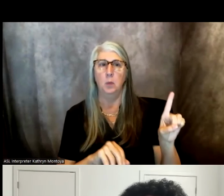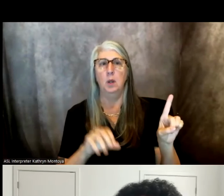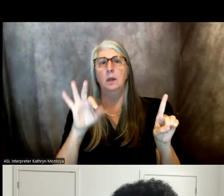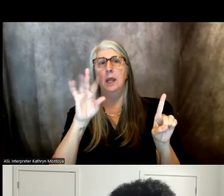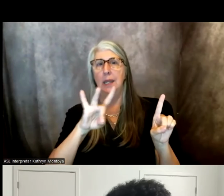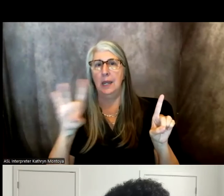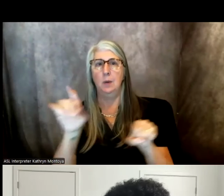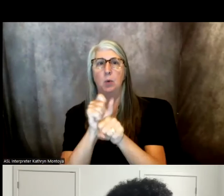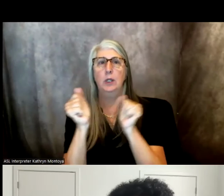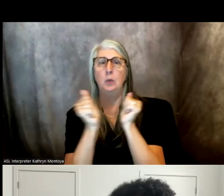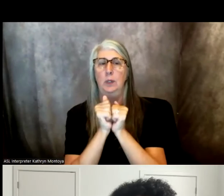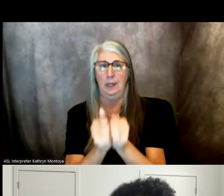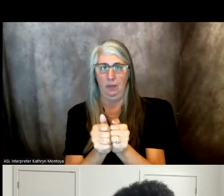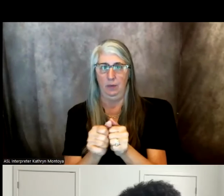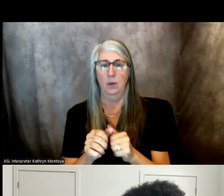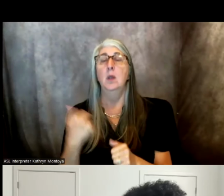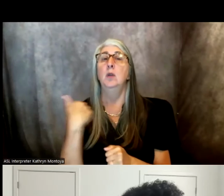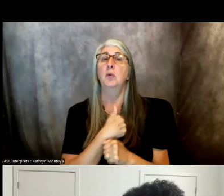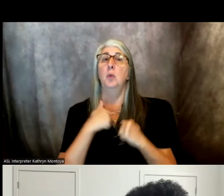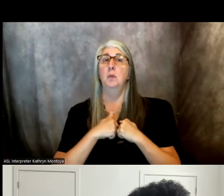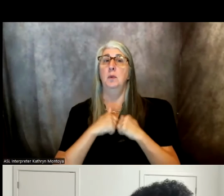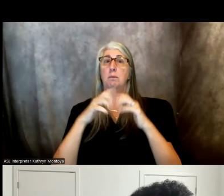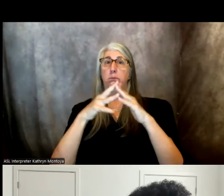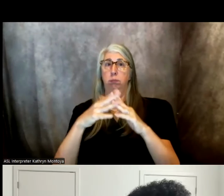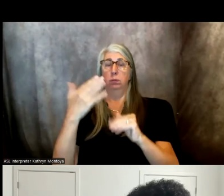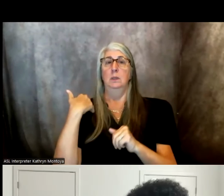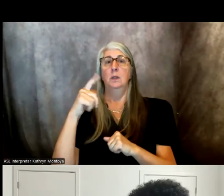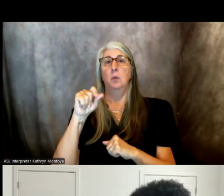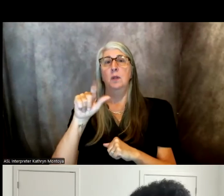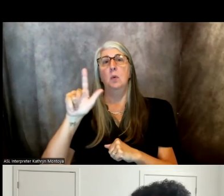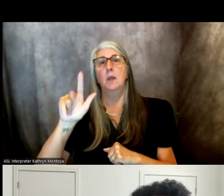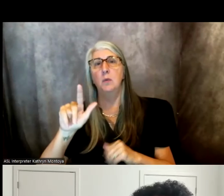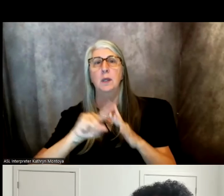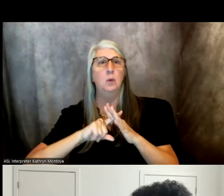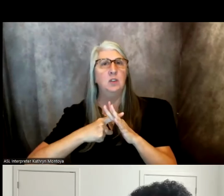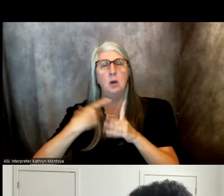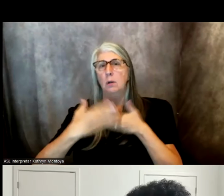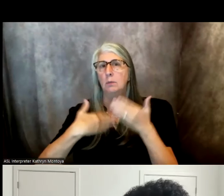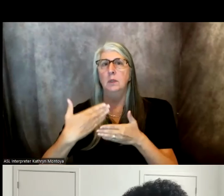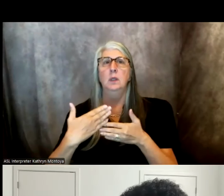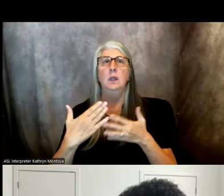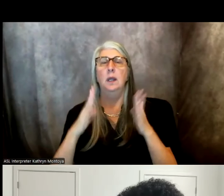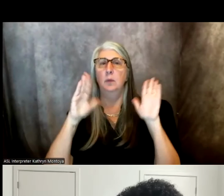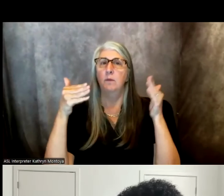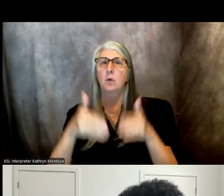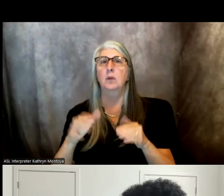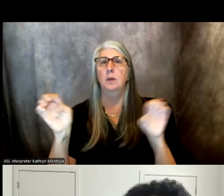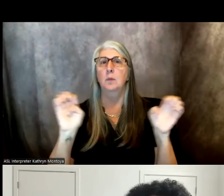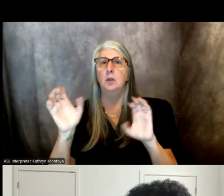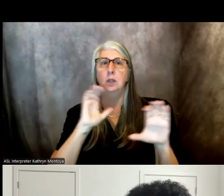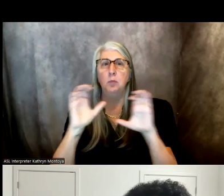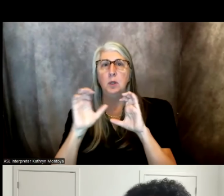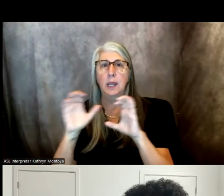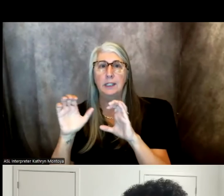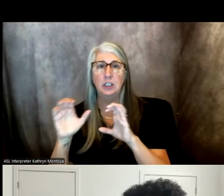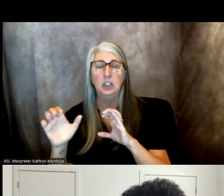work, ahead of the pilot in 2023, we really based this work on emergency communications interoperability.